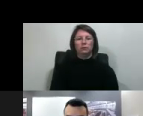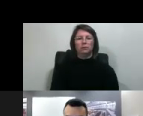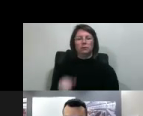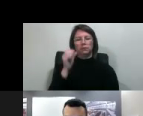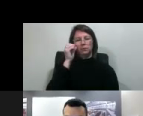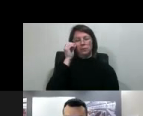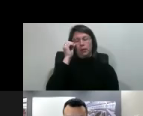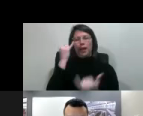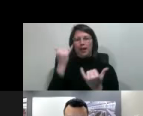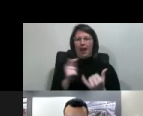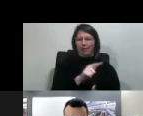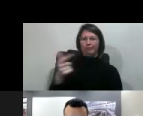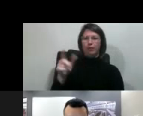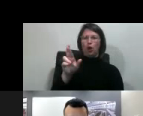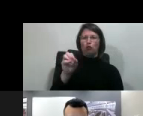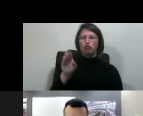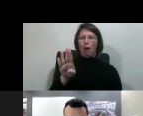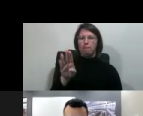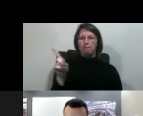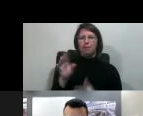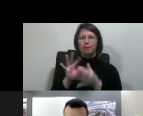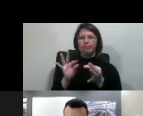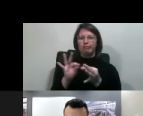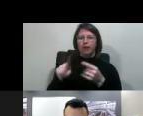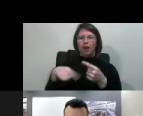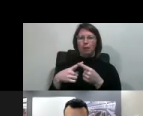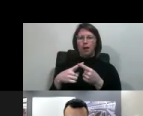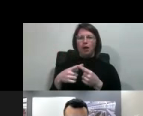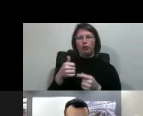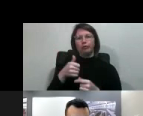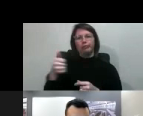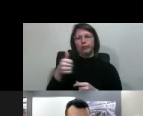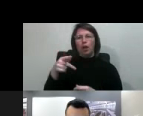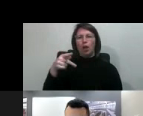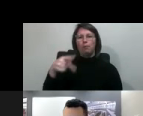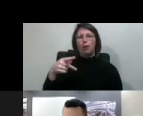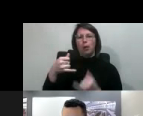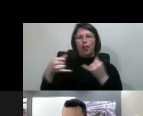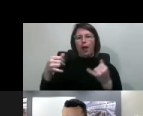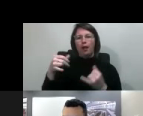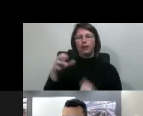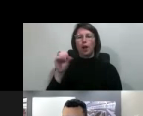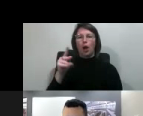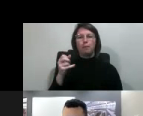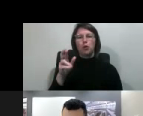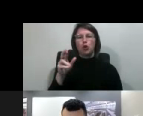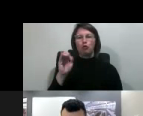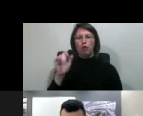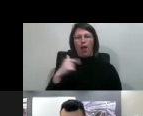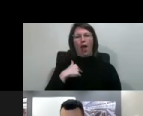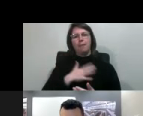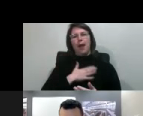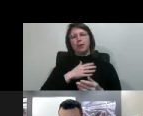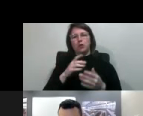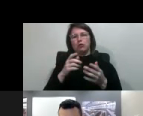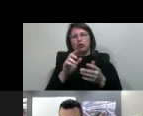Great. I'm now gonna hand over to Rob to talk through the commuter app. So Rob, I'm happy to drive the slides for you. I appreciate that. Thanks, Kat.